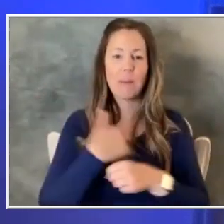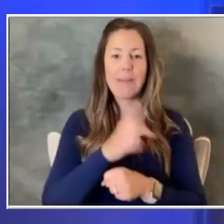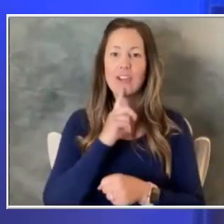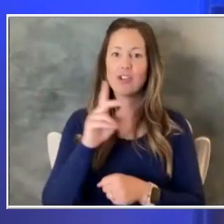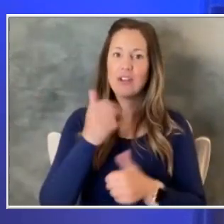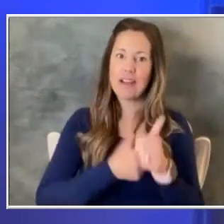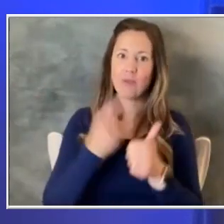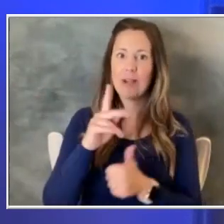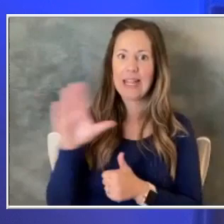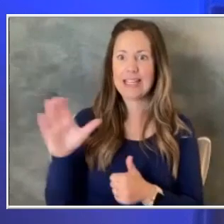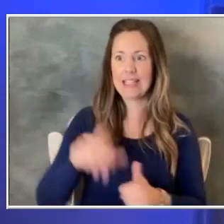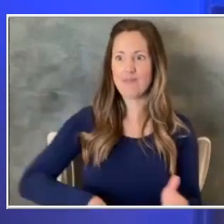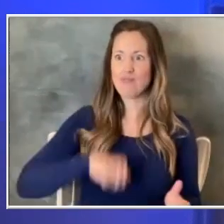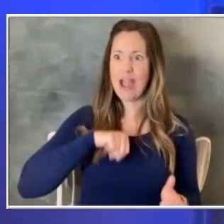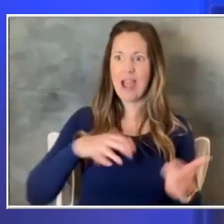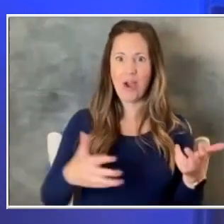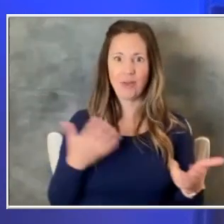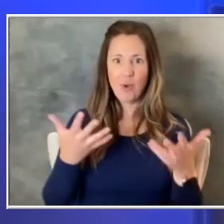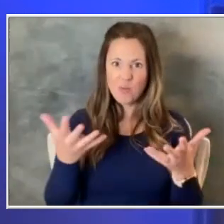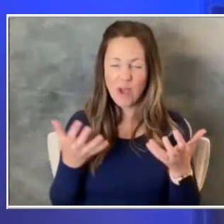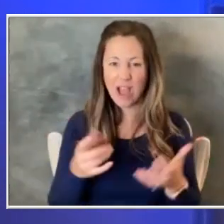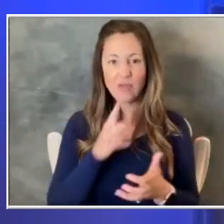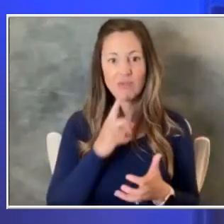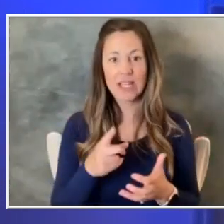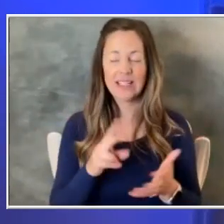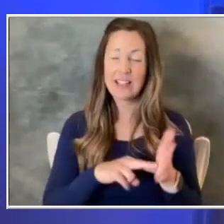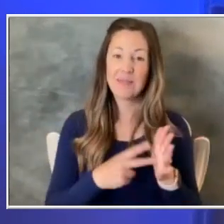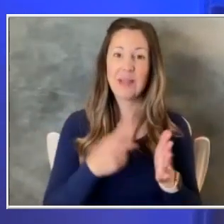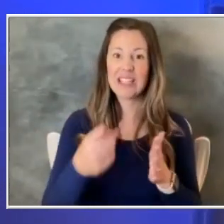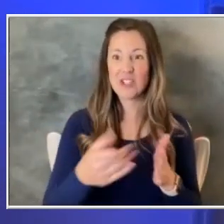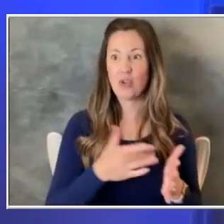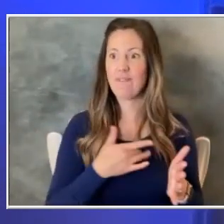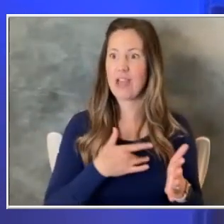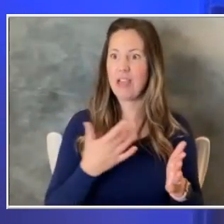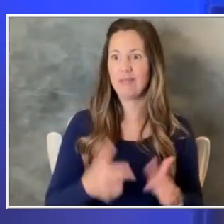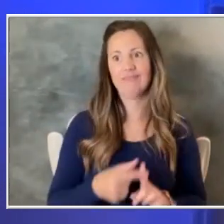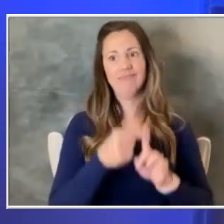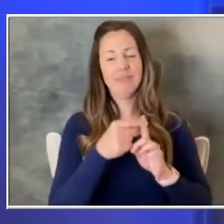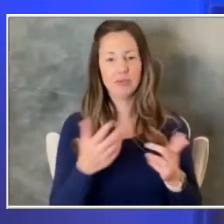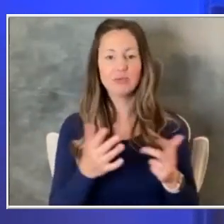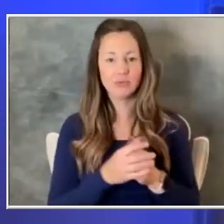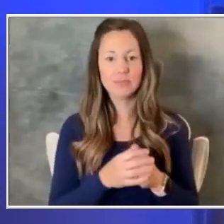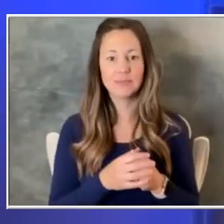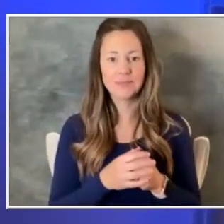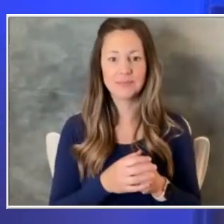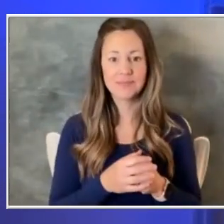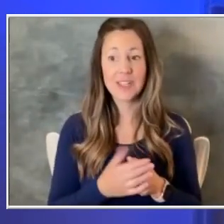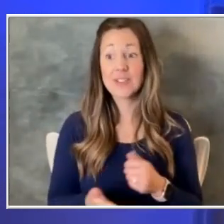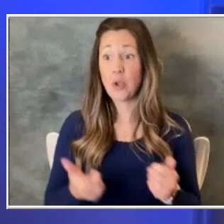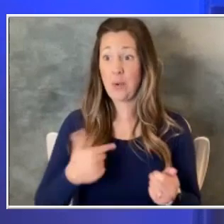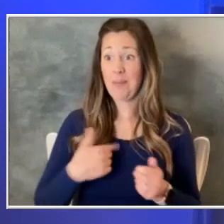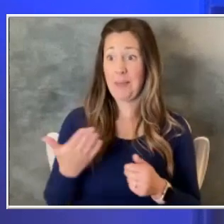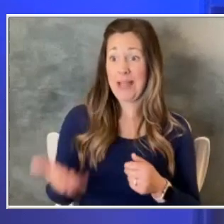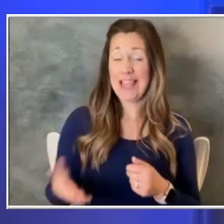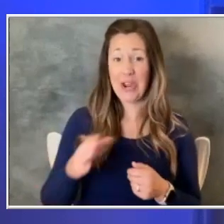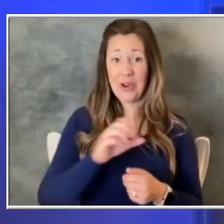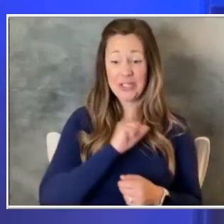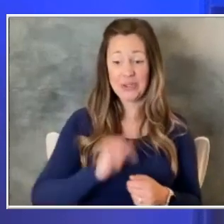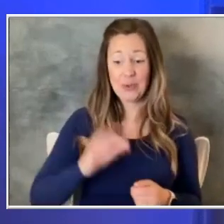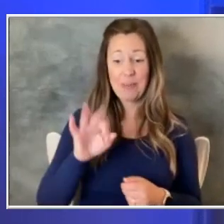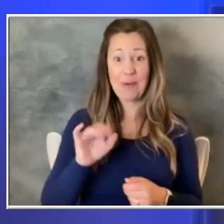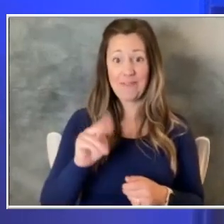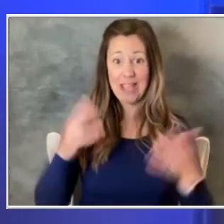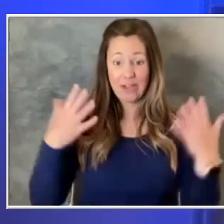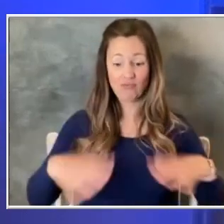your performance, and so that really drives you to be extra special. So going there as a super fan and dressing up like the Big Yeti, I know